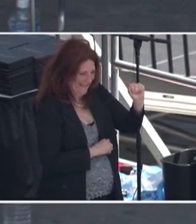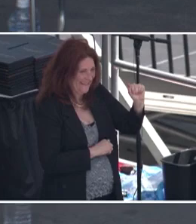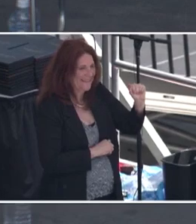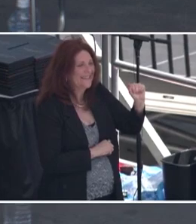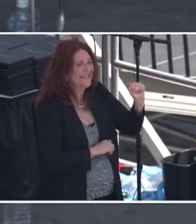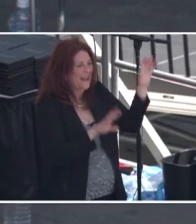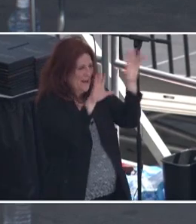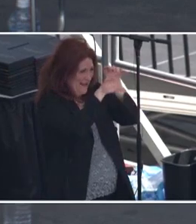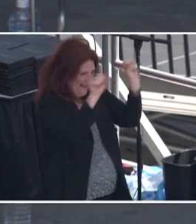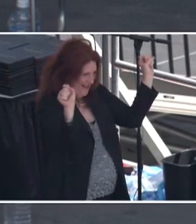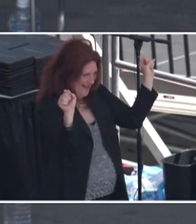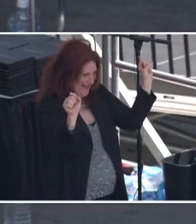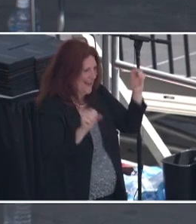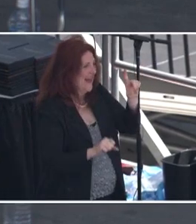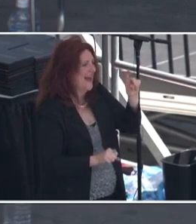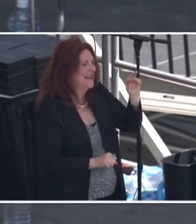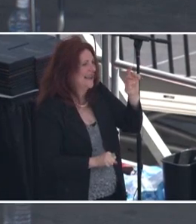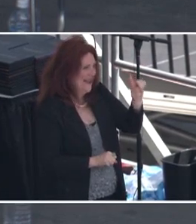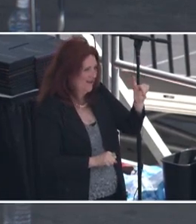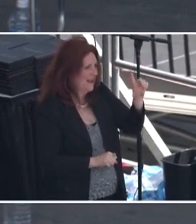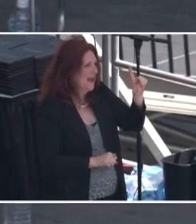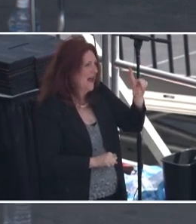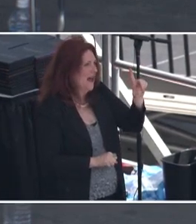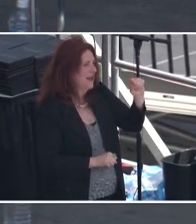David DeLizio.